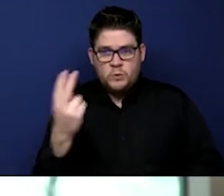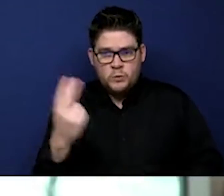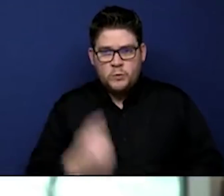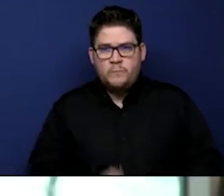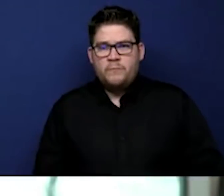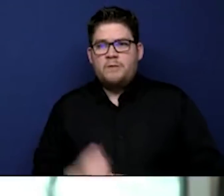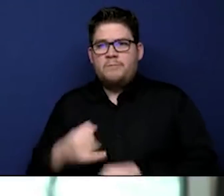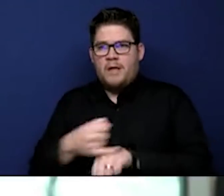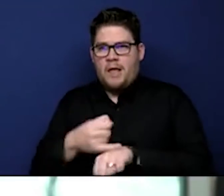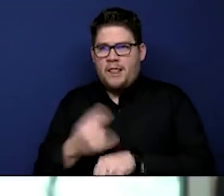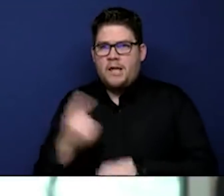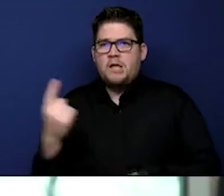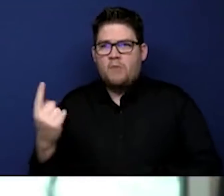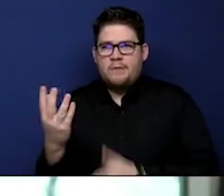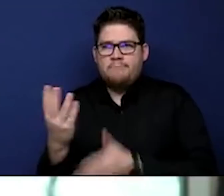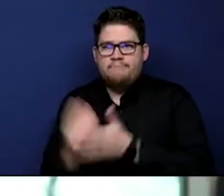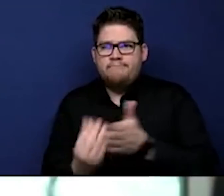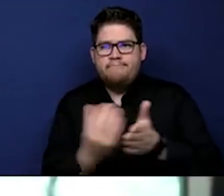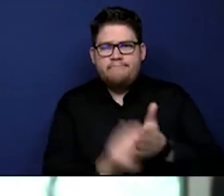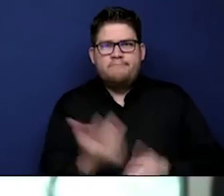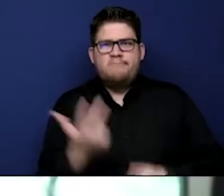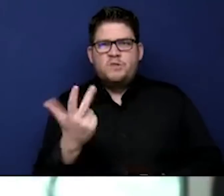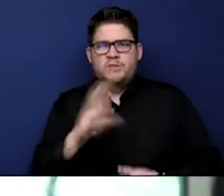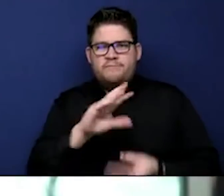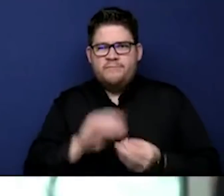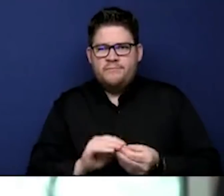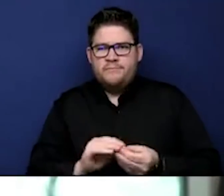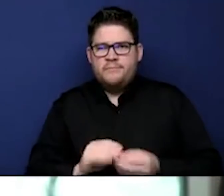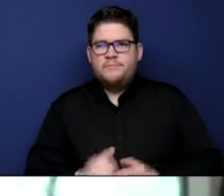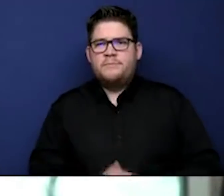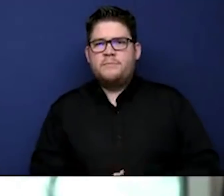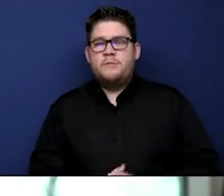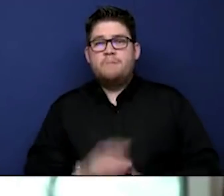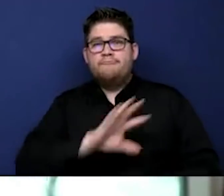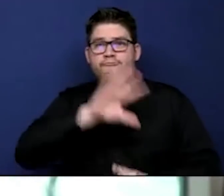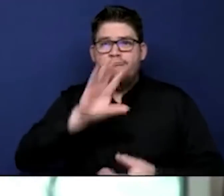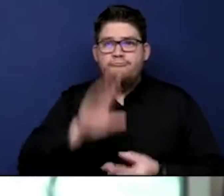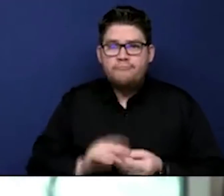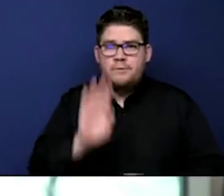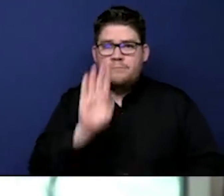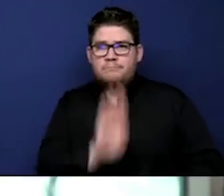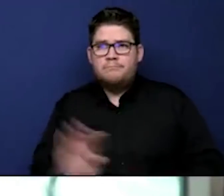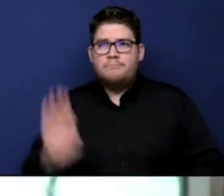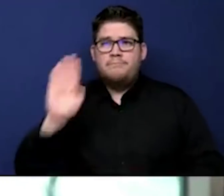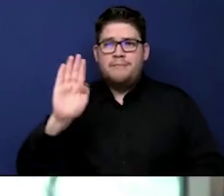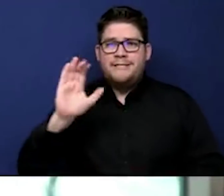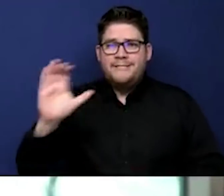Health Region, bringing the total number of people in British Columbia who've died to